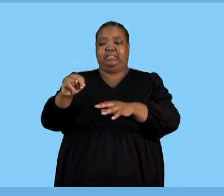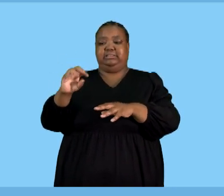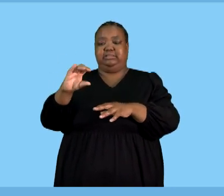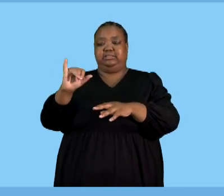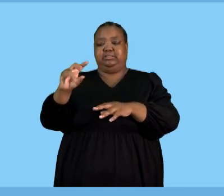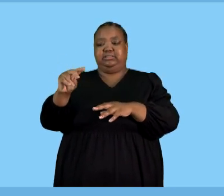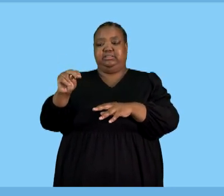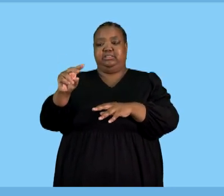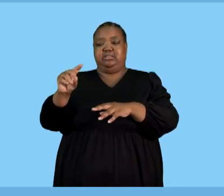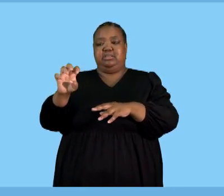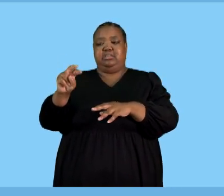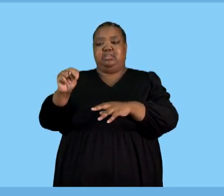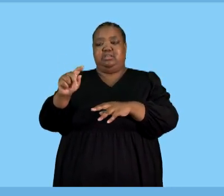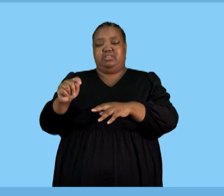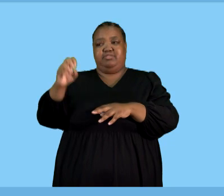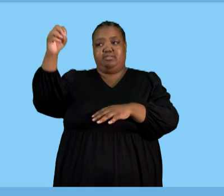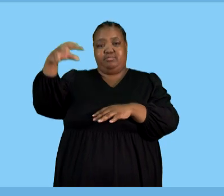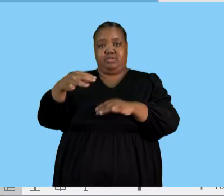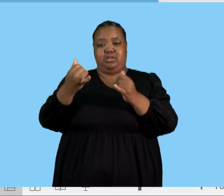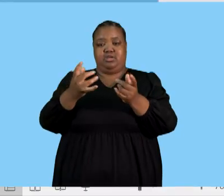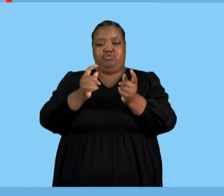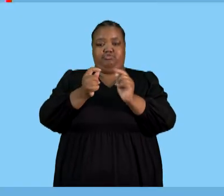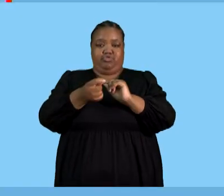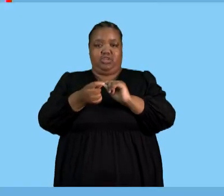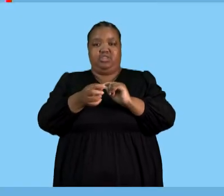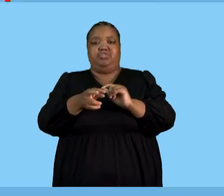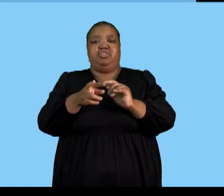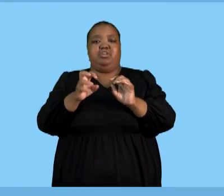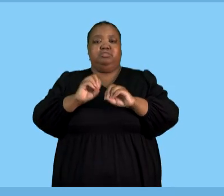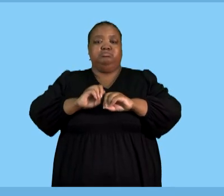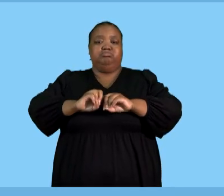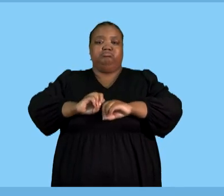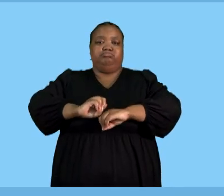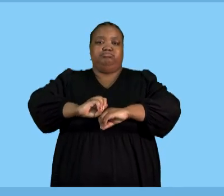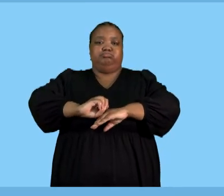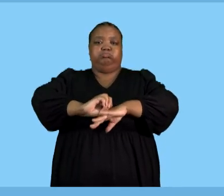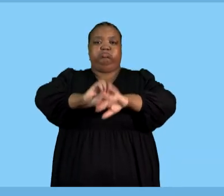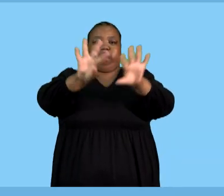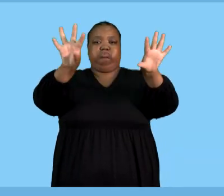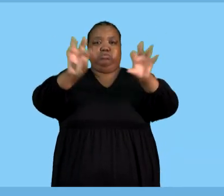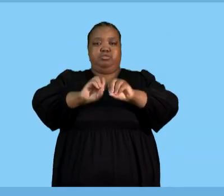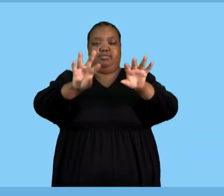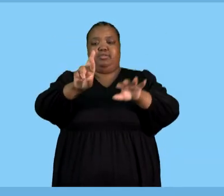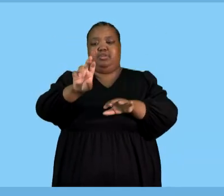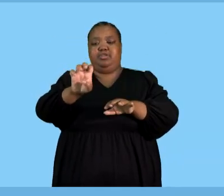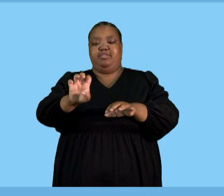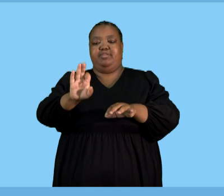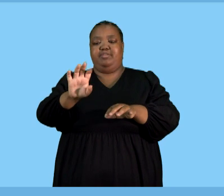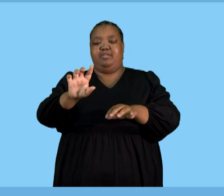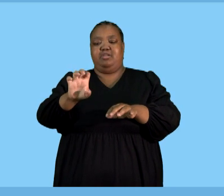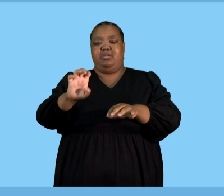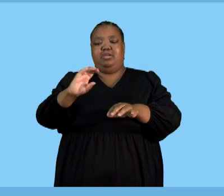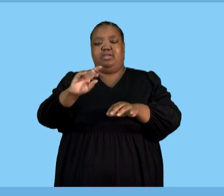an incident ray, but will be called our reflected ray. This is going to be called a reflected